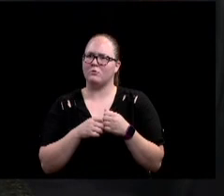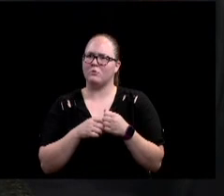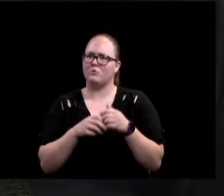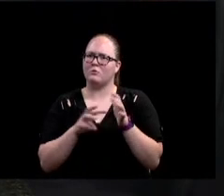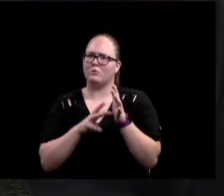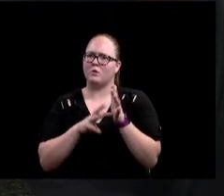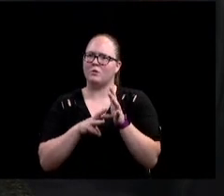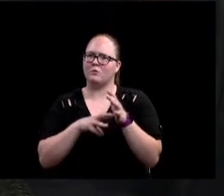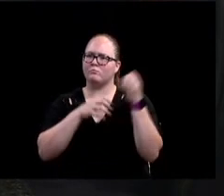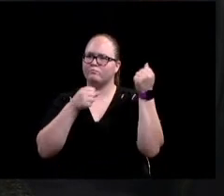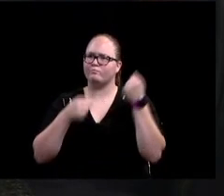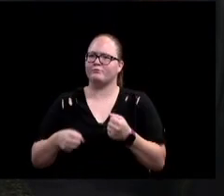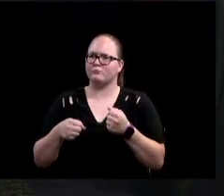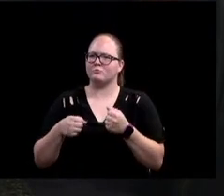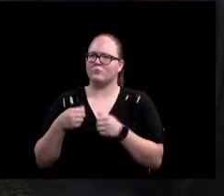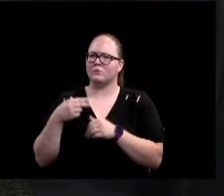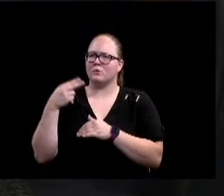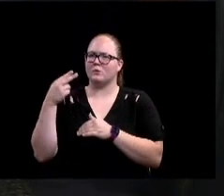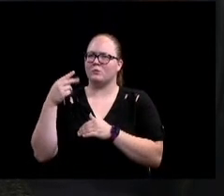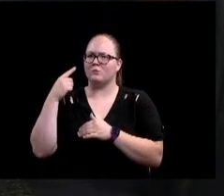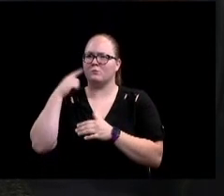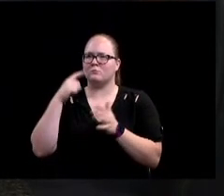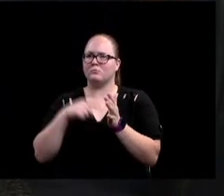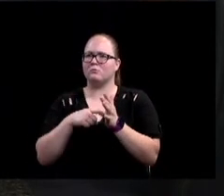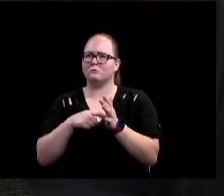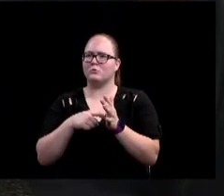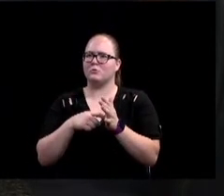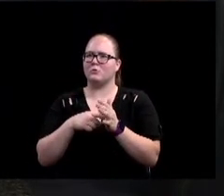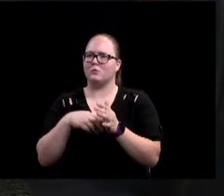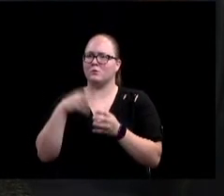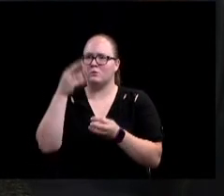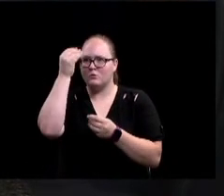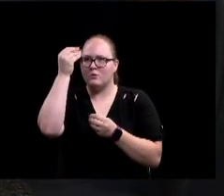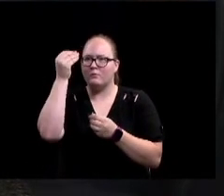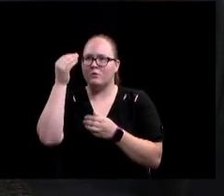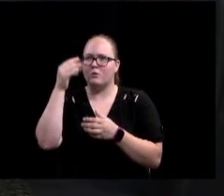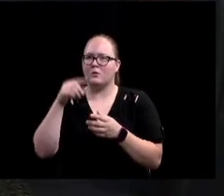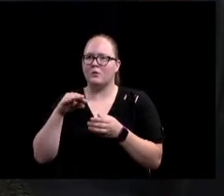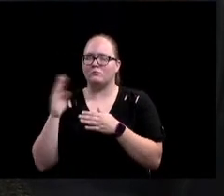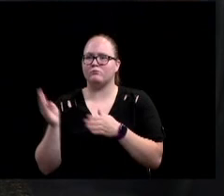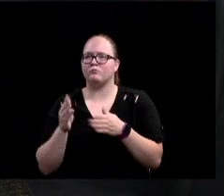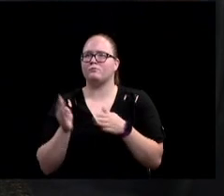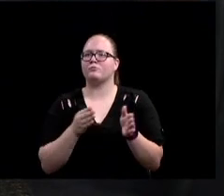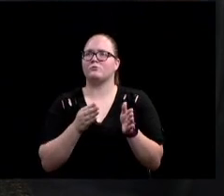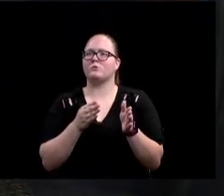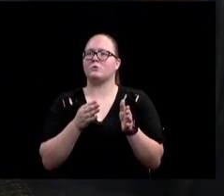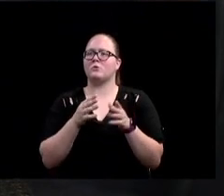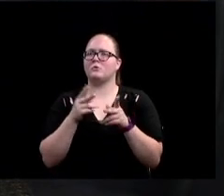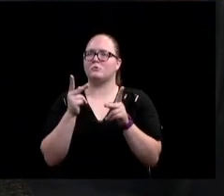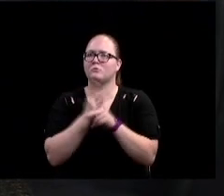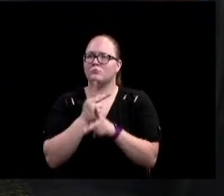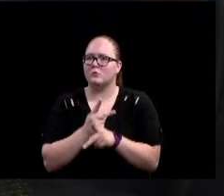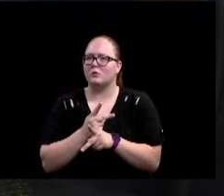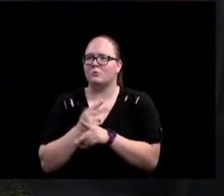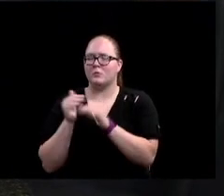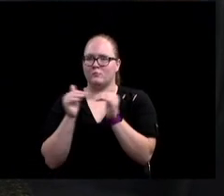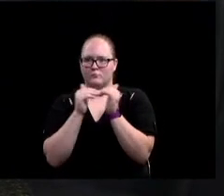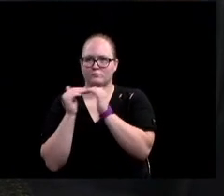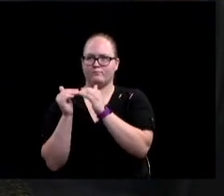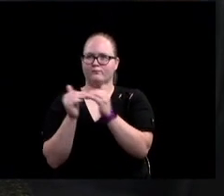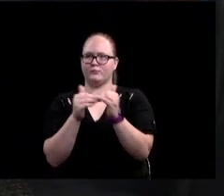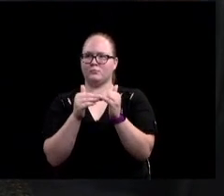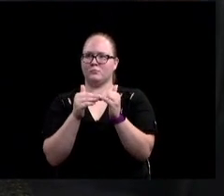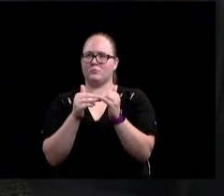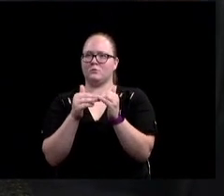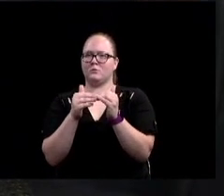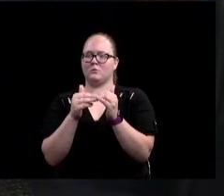thoughtful and methodical, and we try to be fair, and we don't seek retribution. We seek